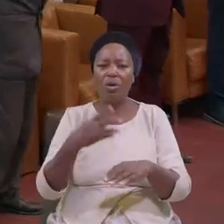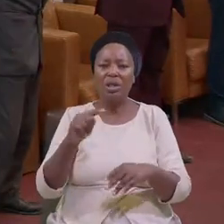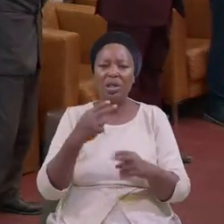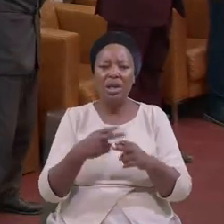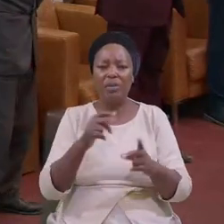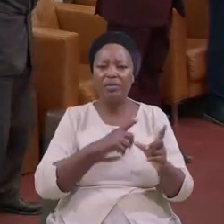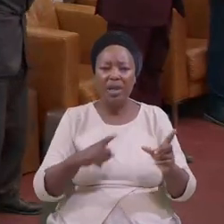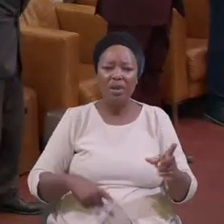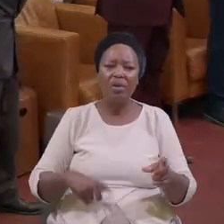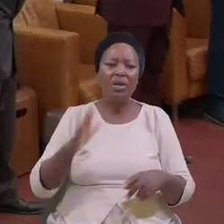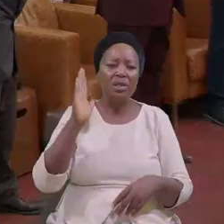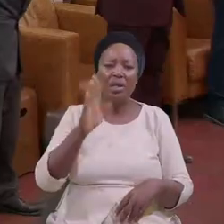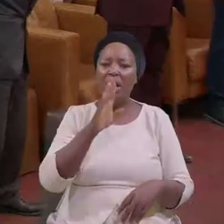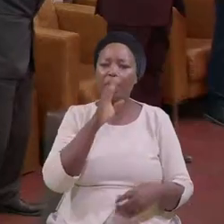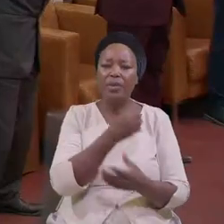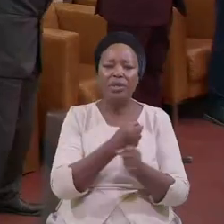be saved.